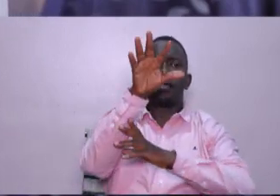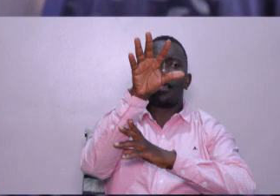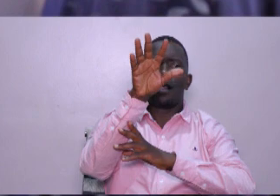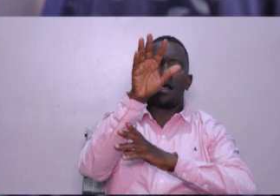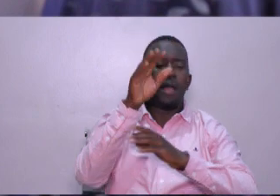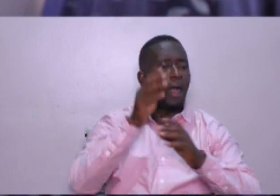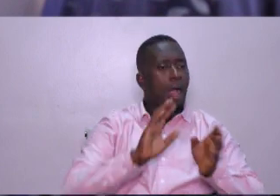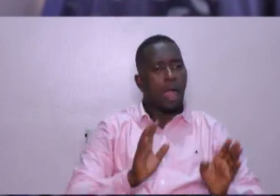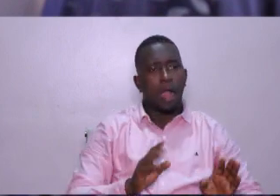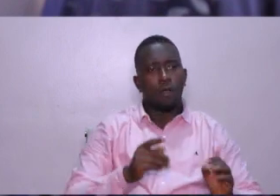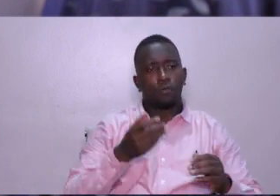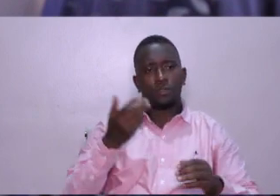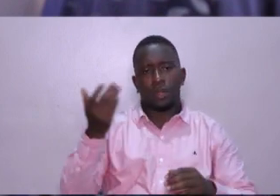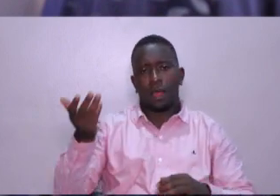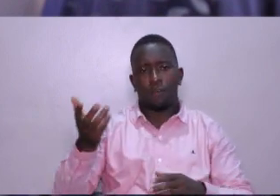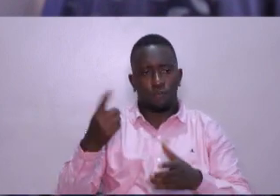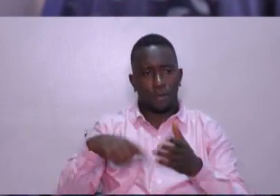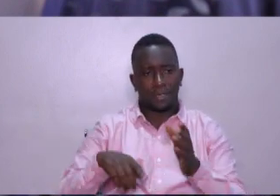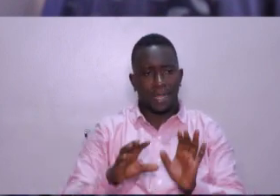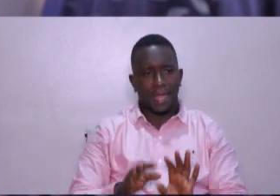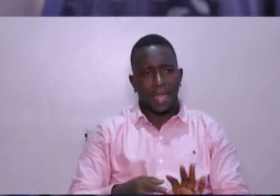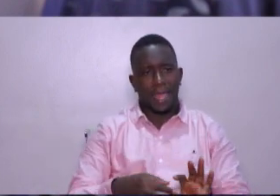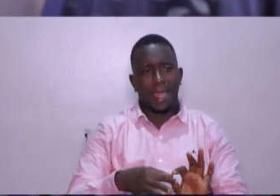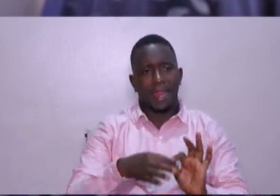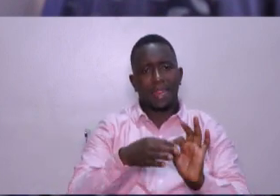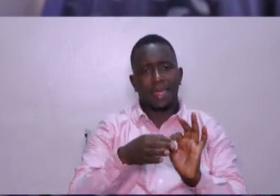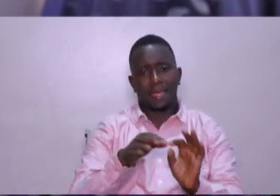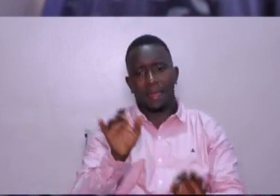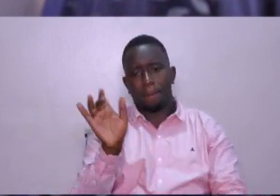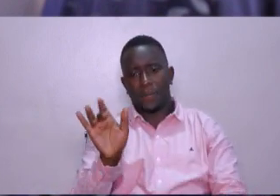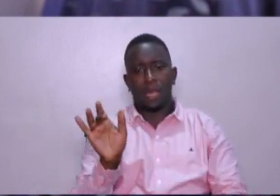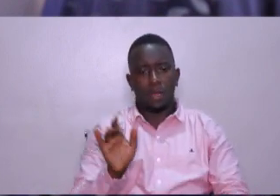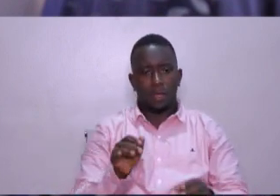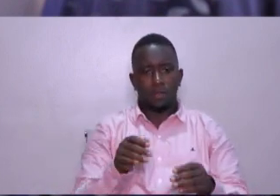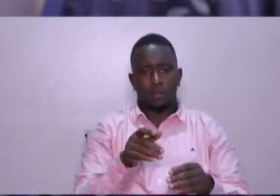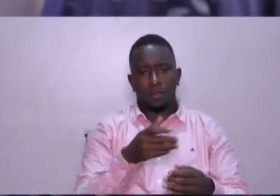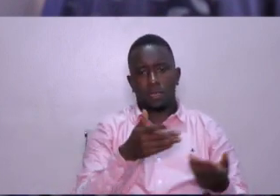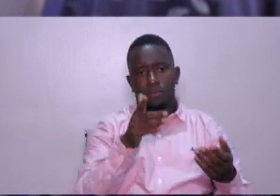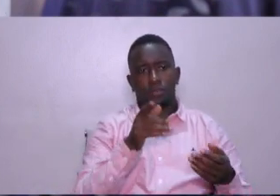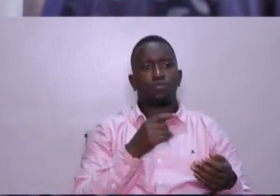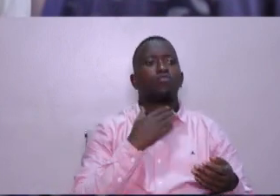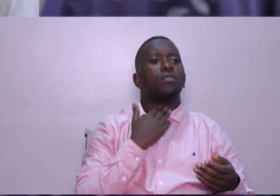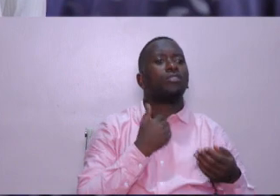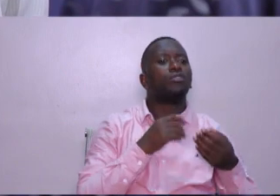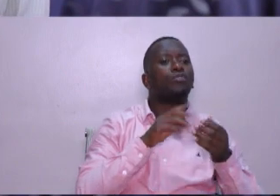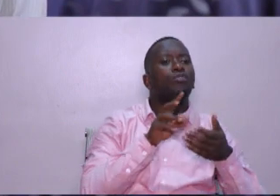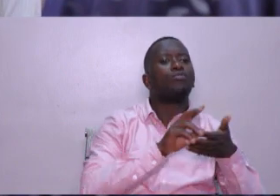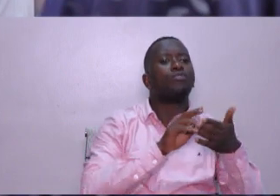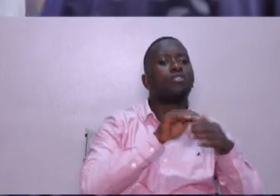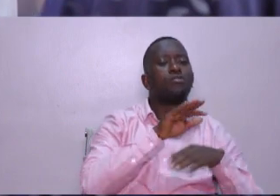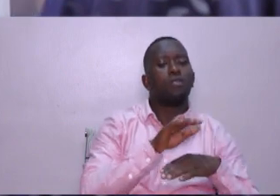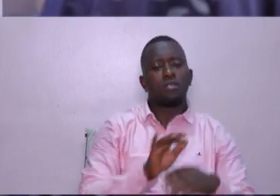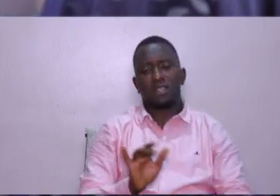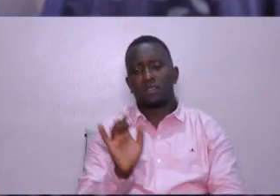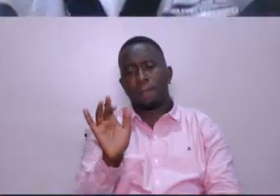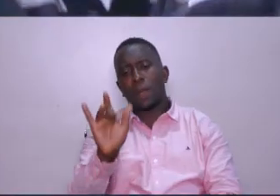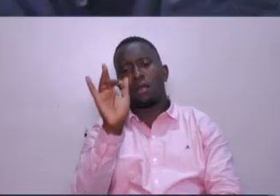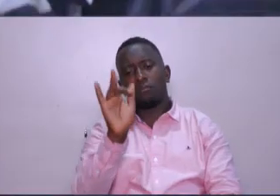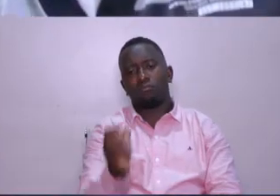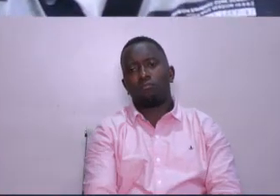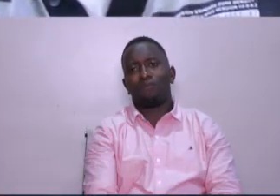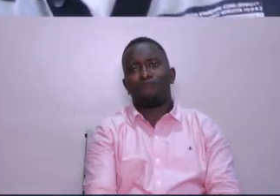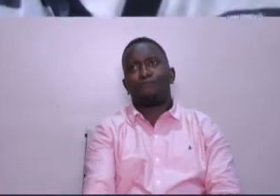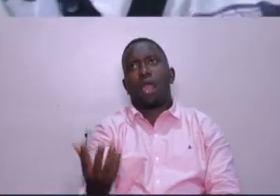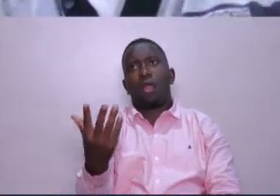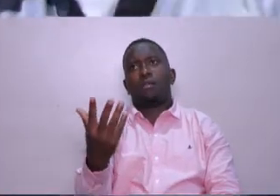link button. Oh, okay. Yeah. That whoever wants to read more notes, which is notes. They click on it, it